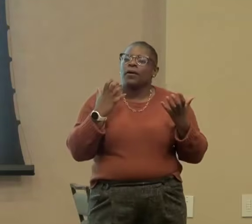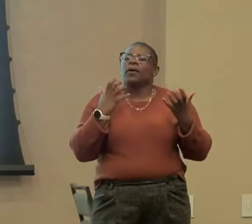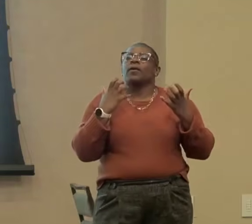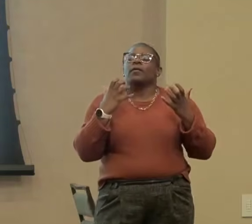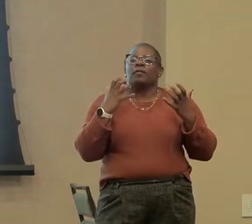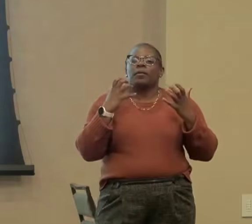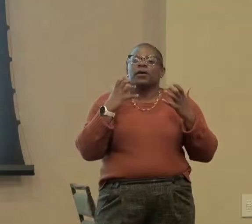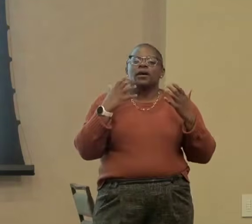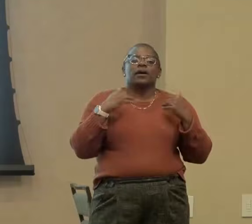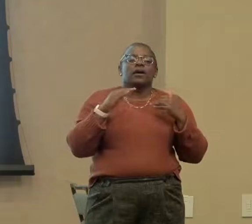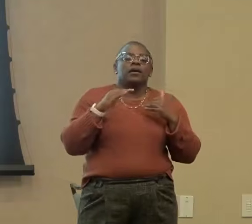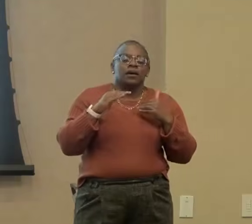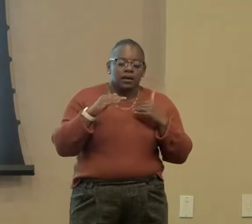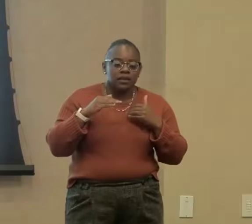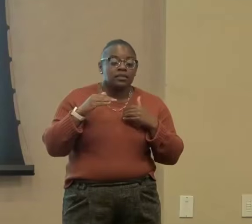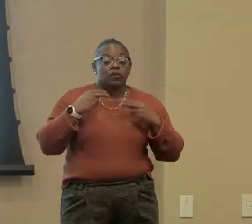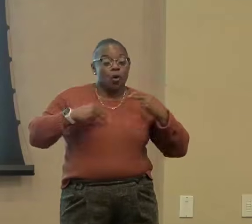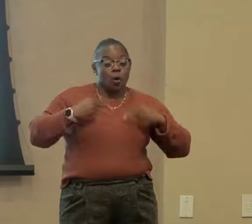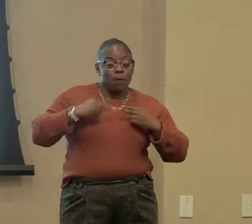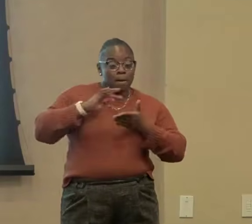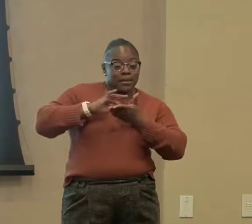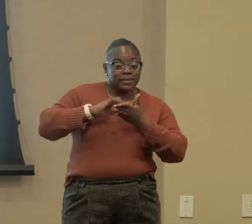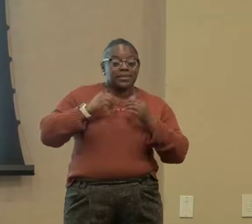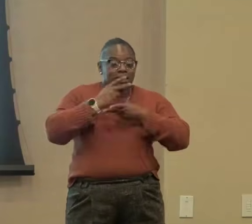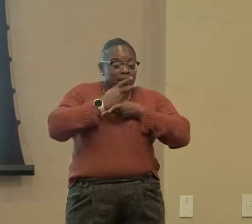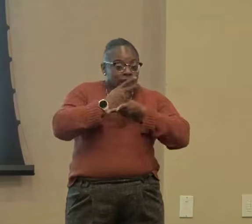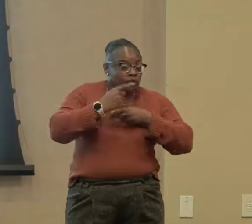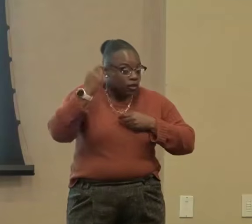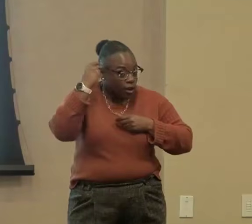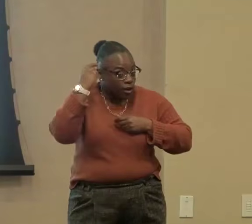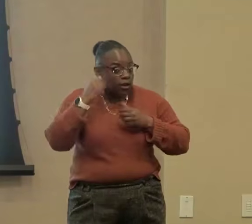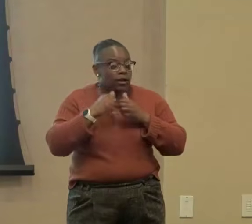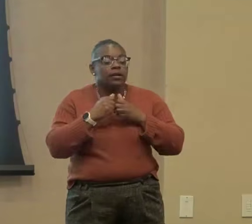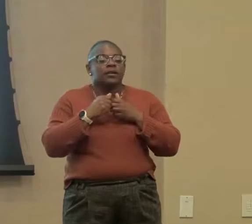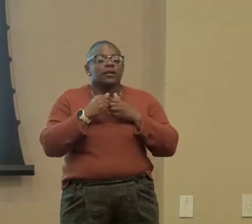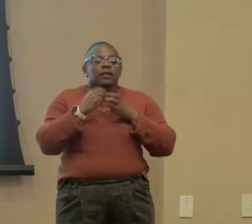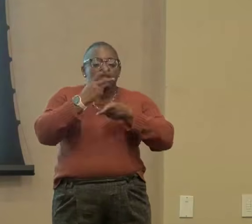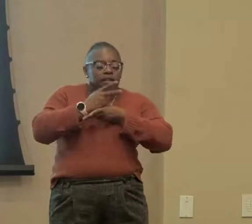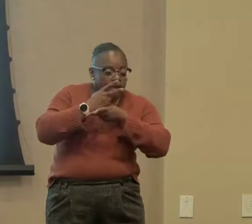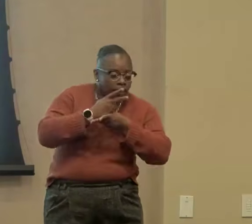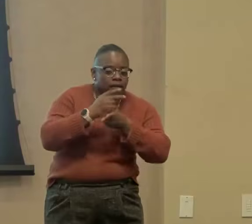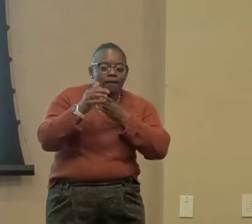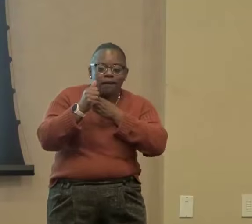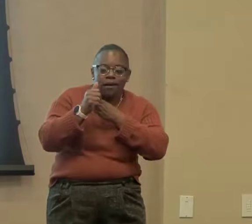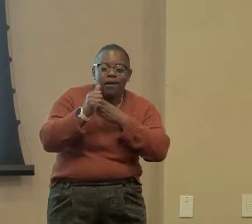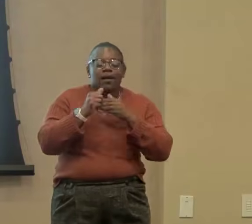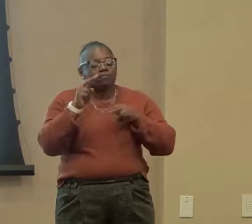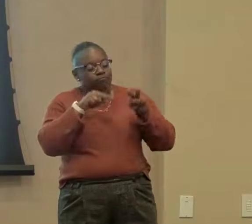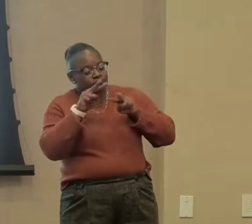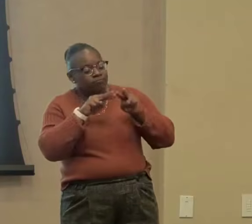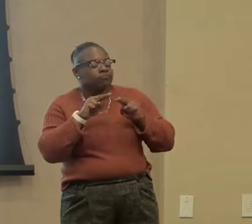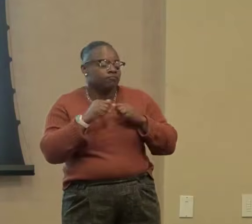is a role to safely take oral medicines and treat your hair, especially under the right care and